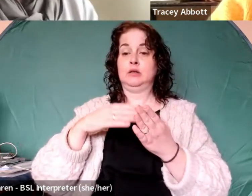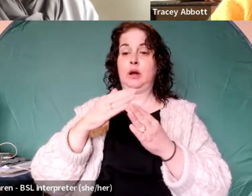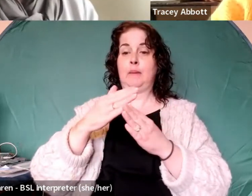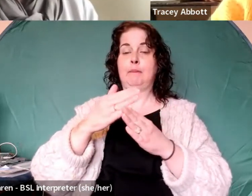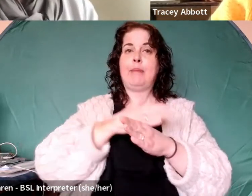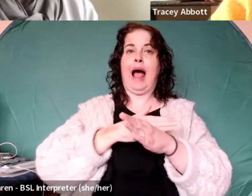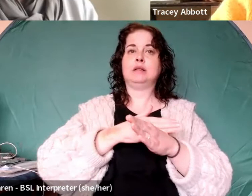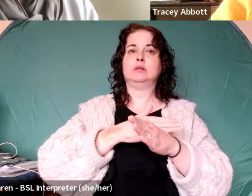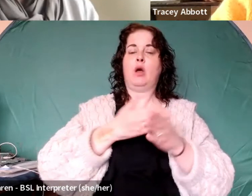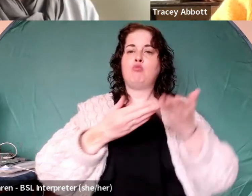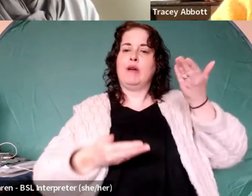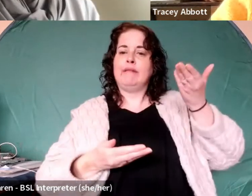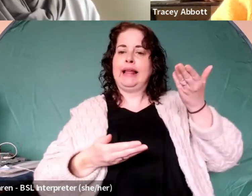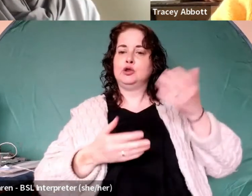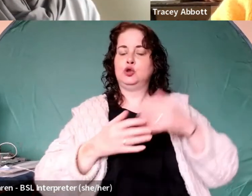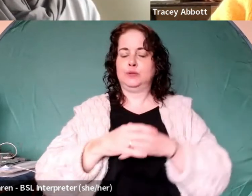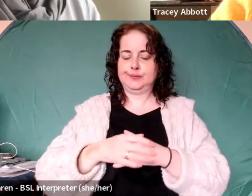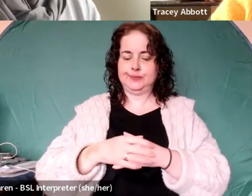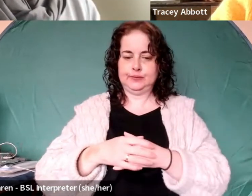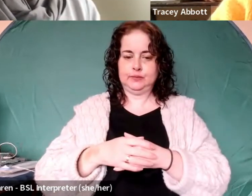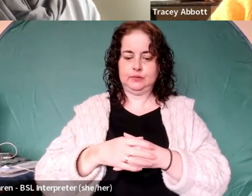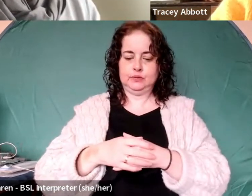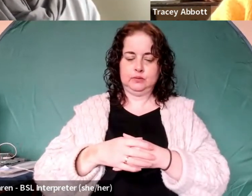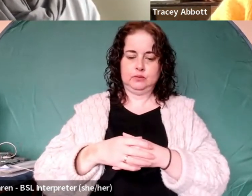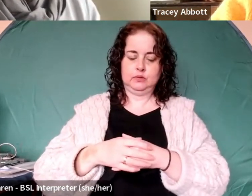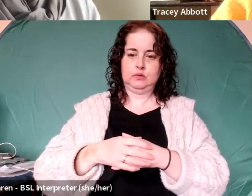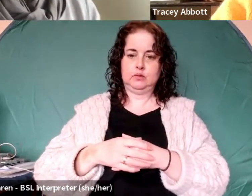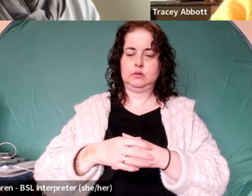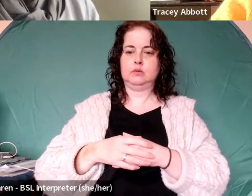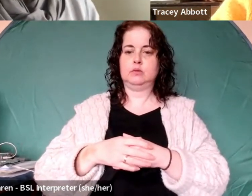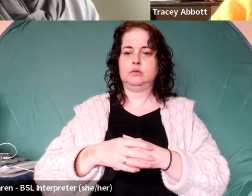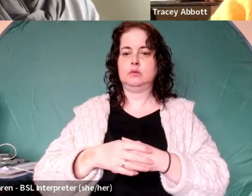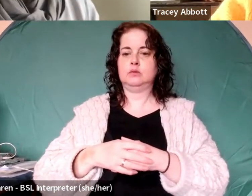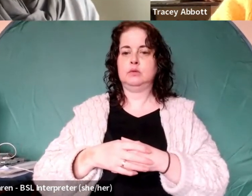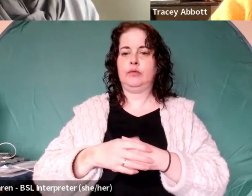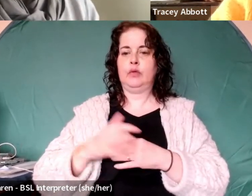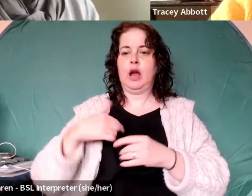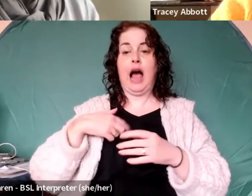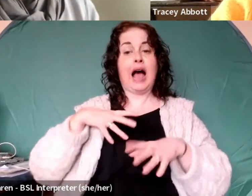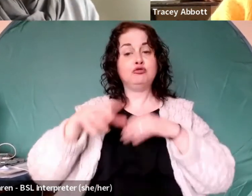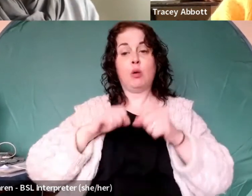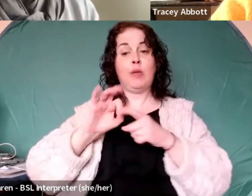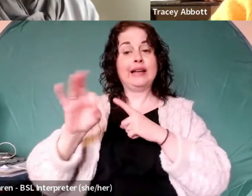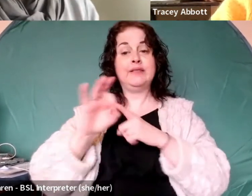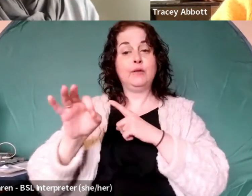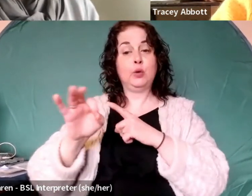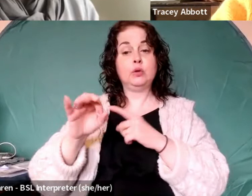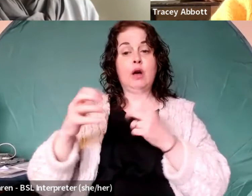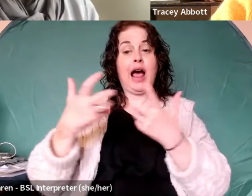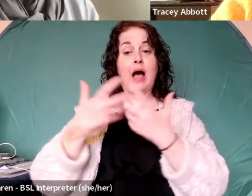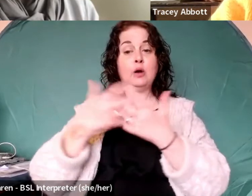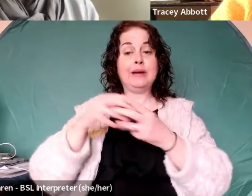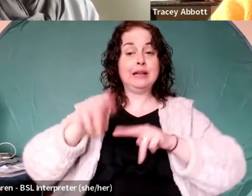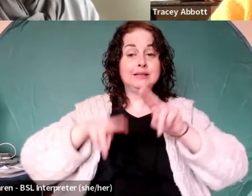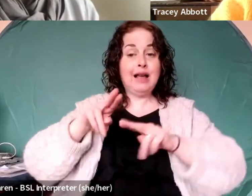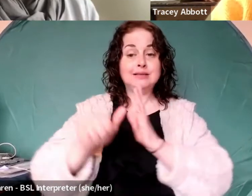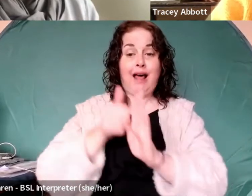not future potential. Yeah, absolutely, actually. But I struggle a bit with interviews as well in terms of how we assess